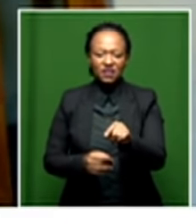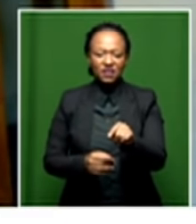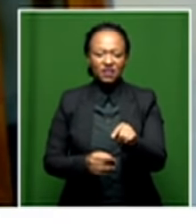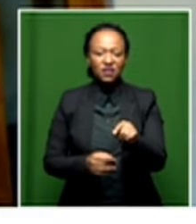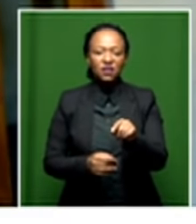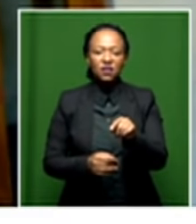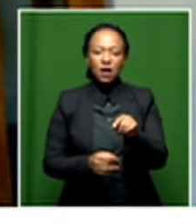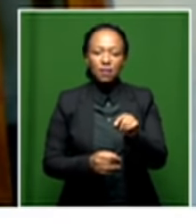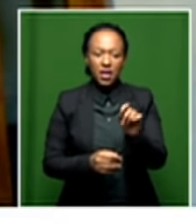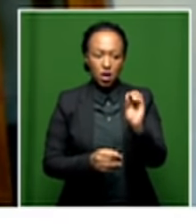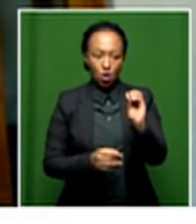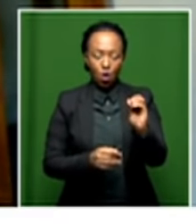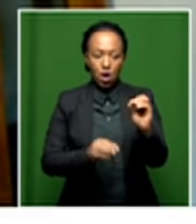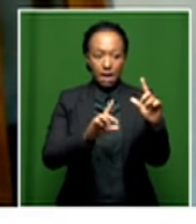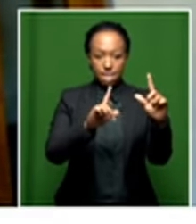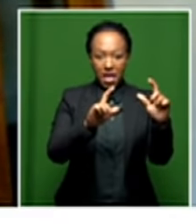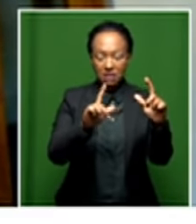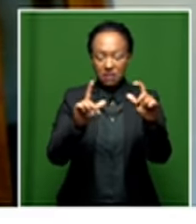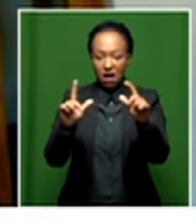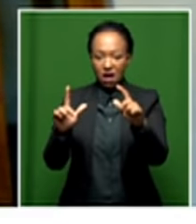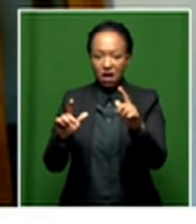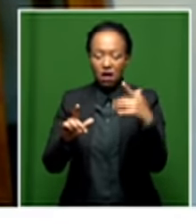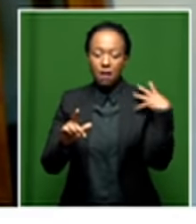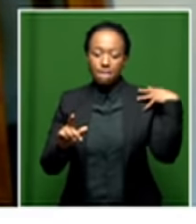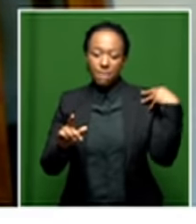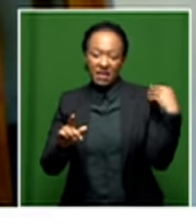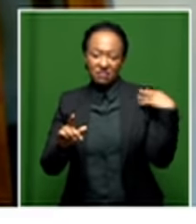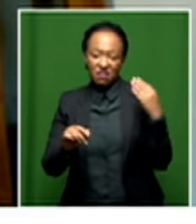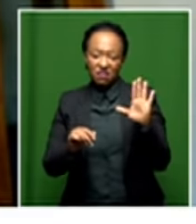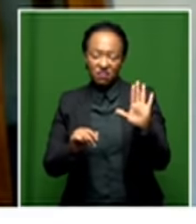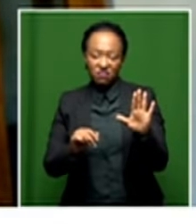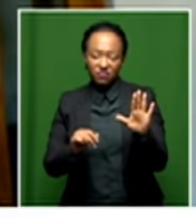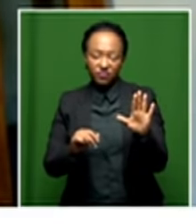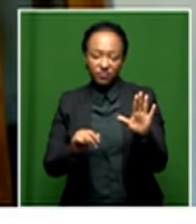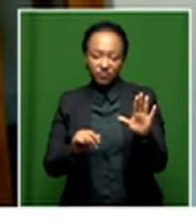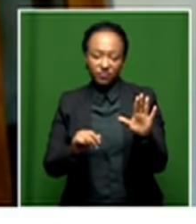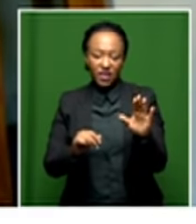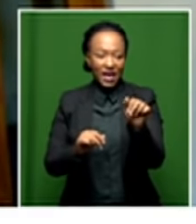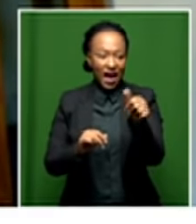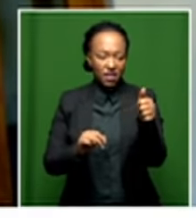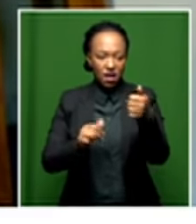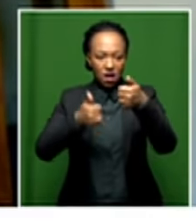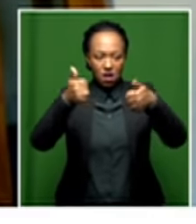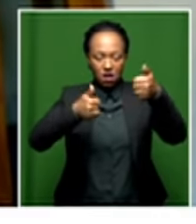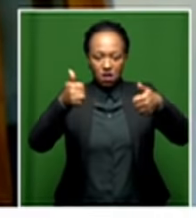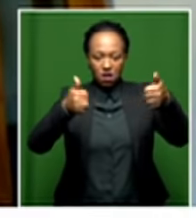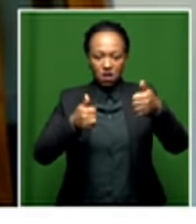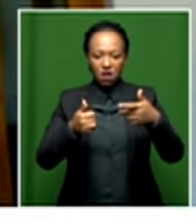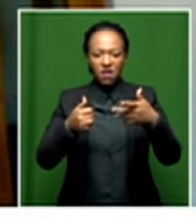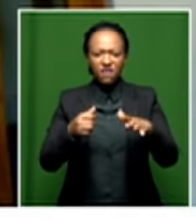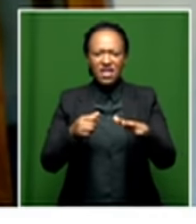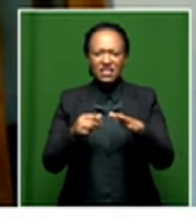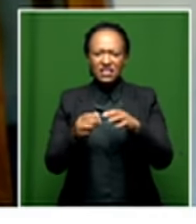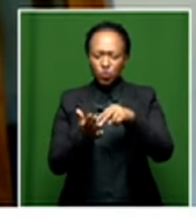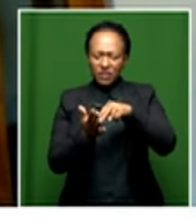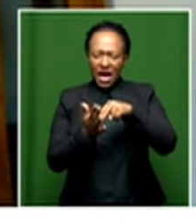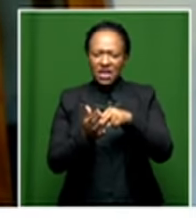a few pictures where the minister and other dignitaries standing in a very small